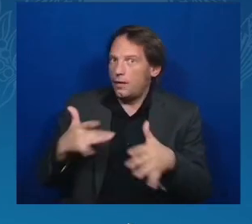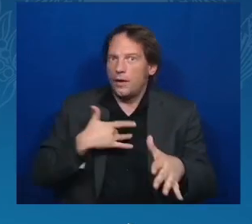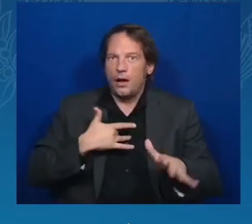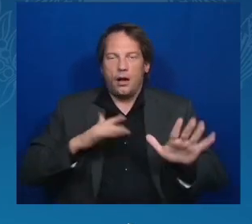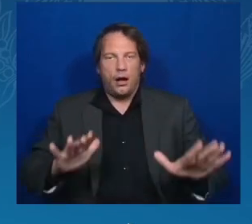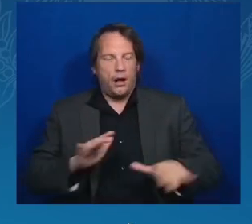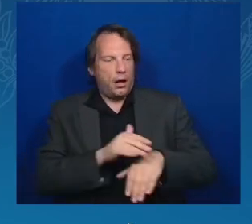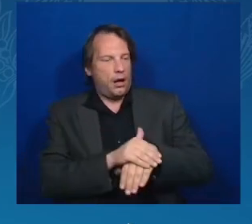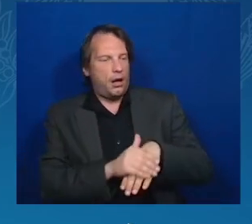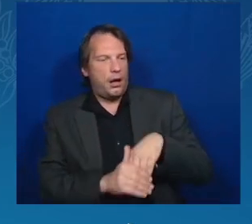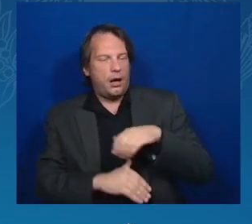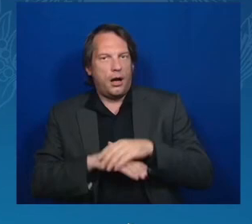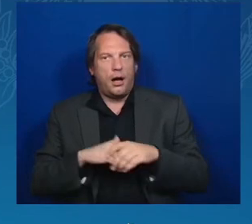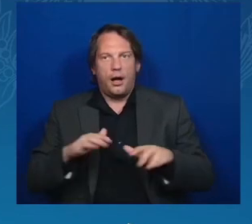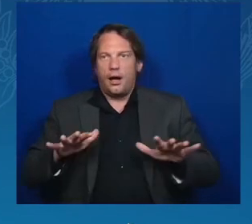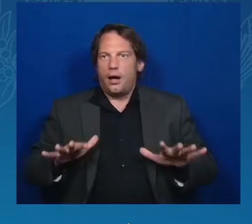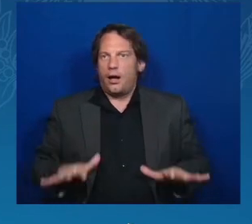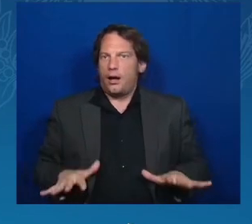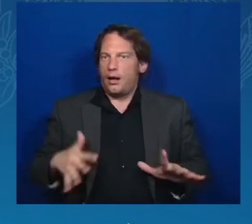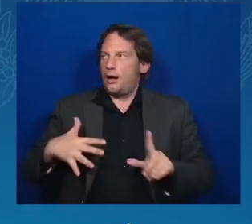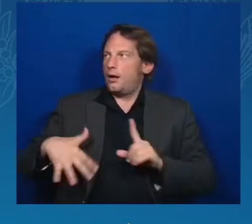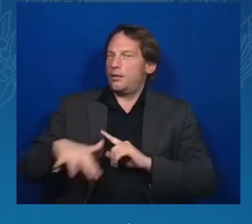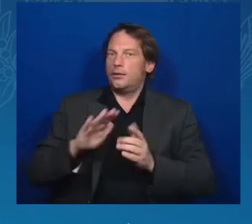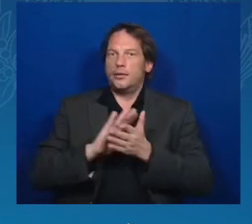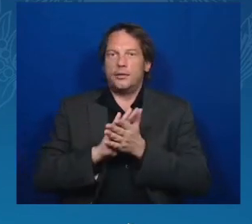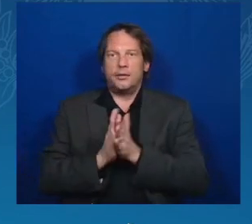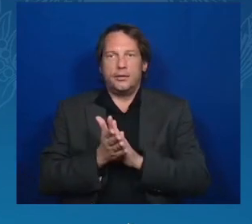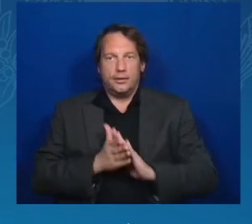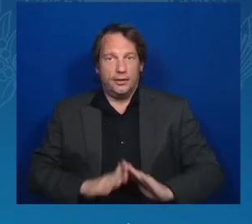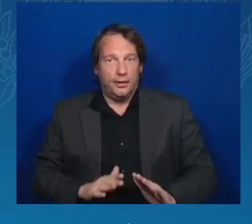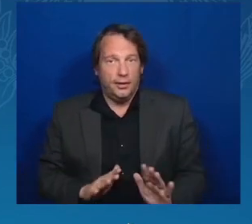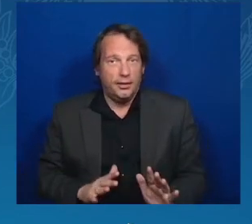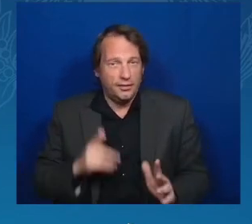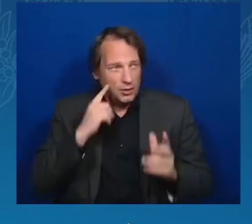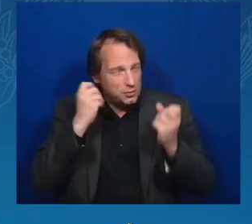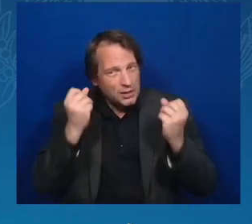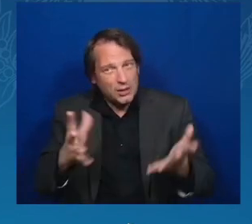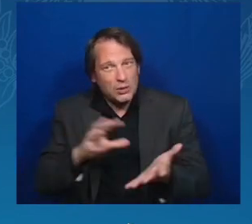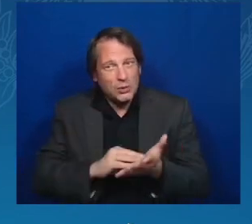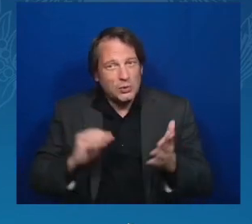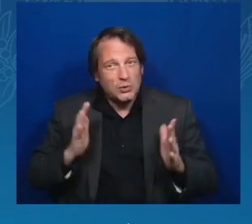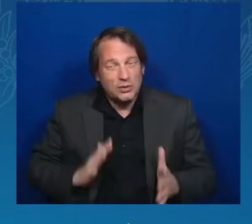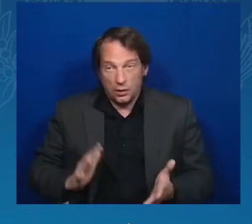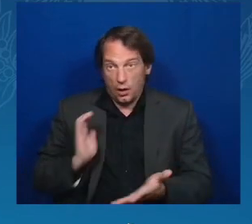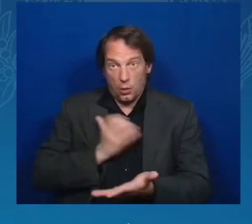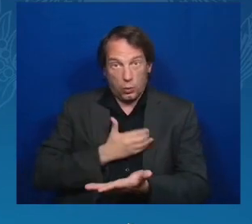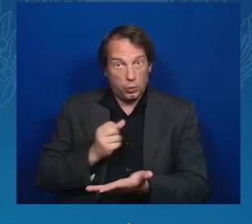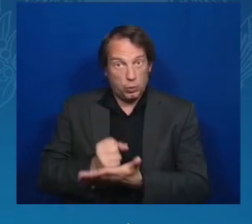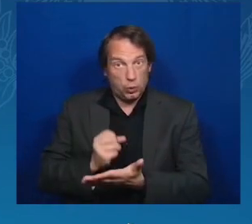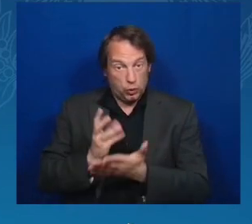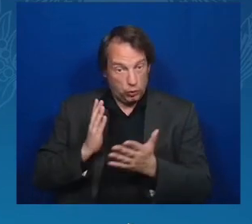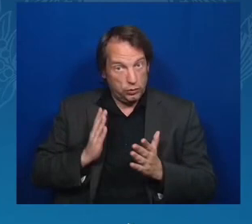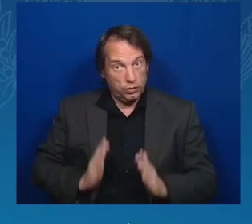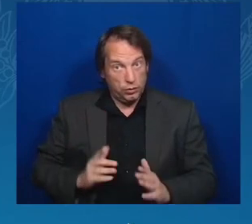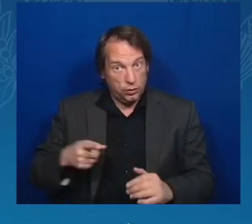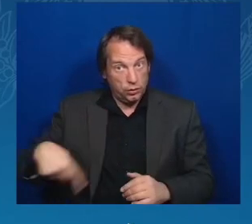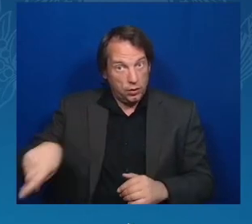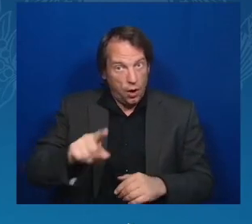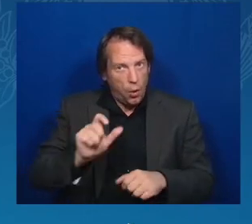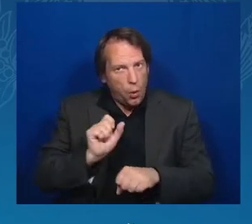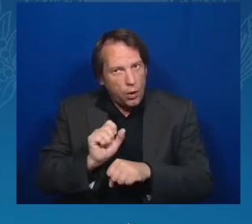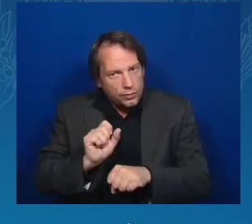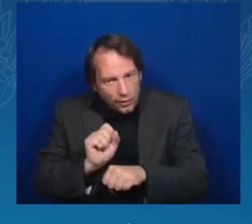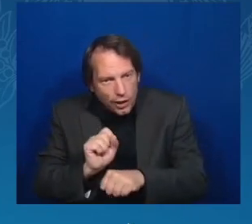students. Our social workers who help children in foster care, children who